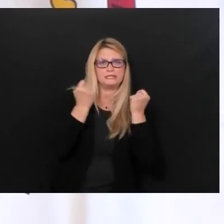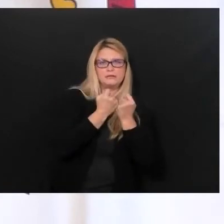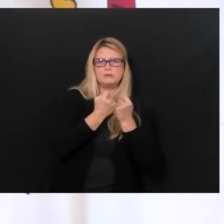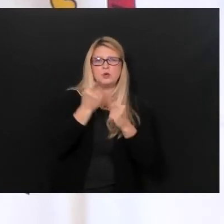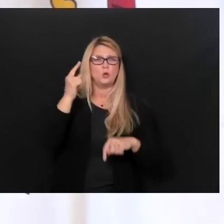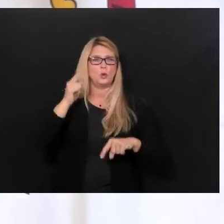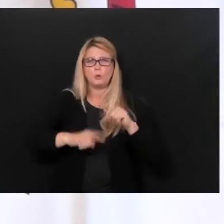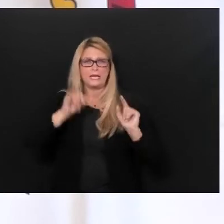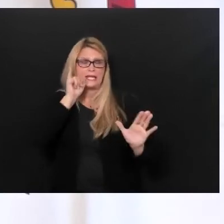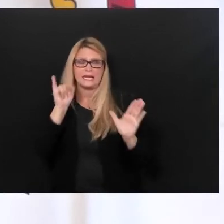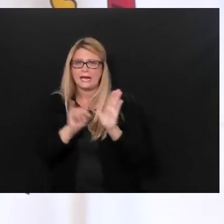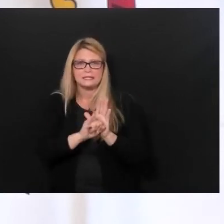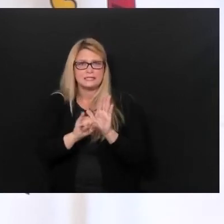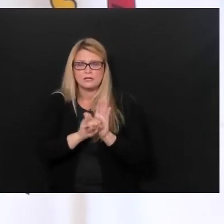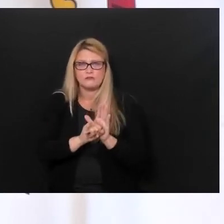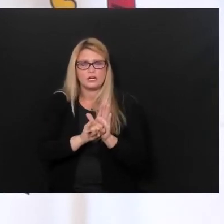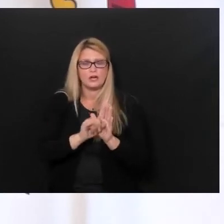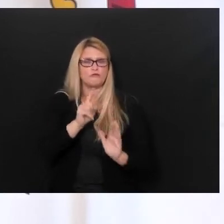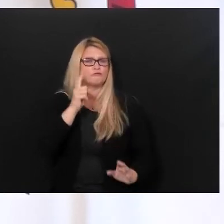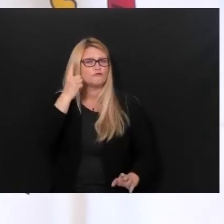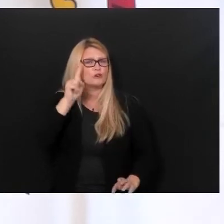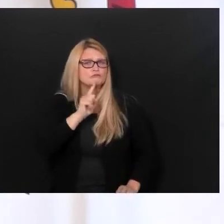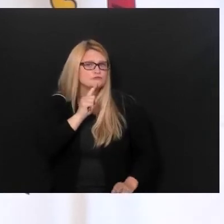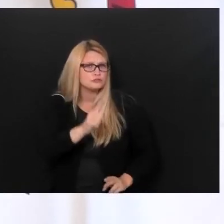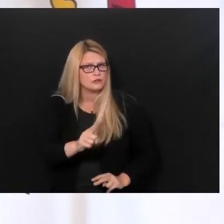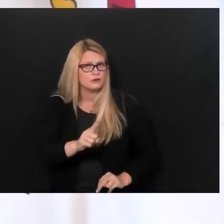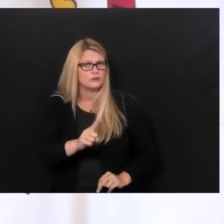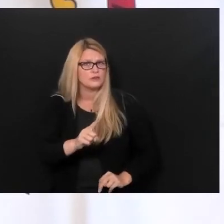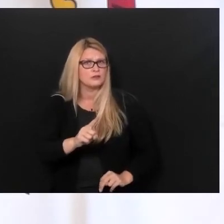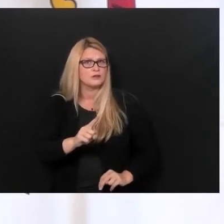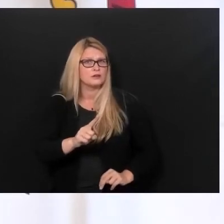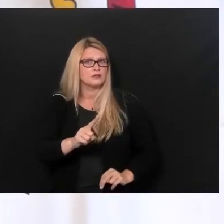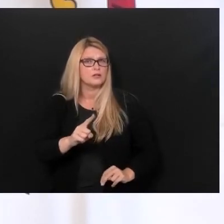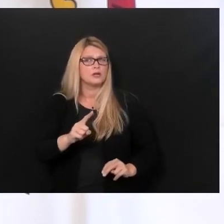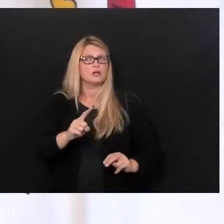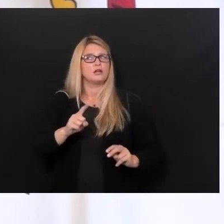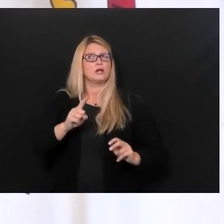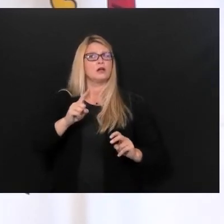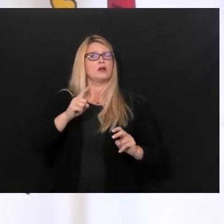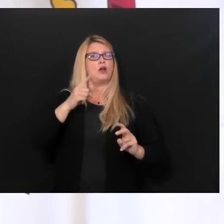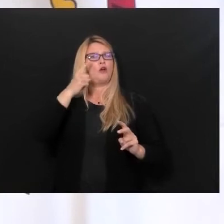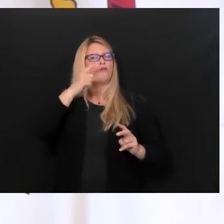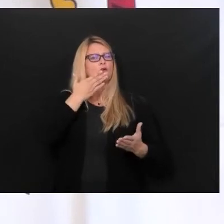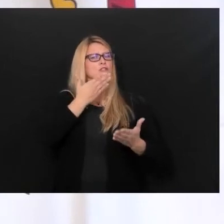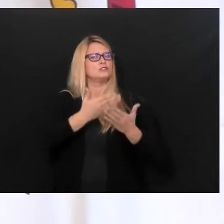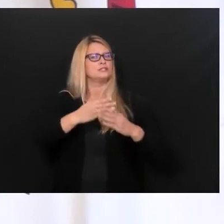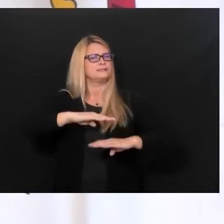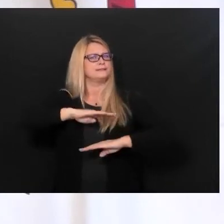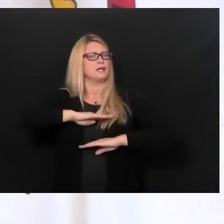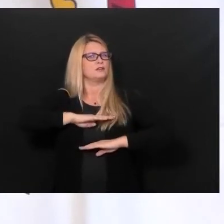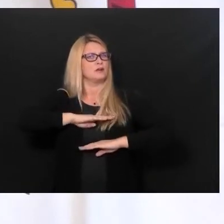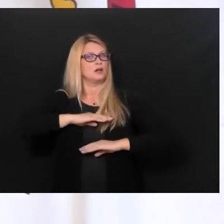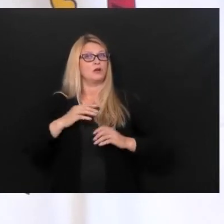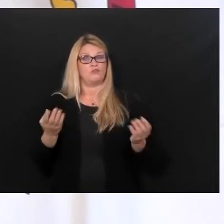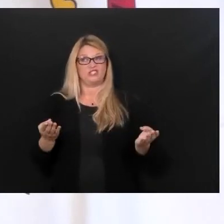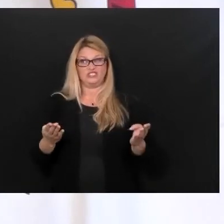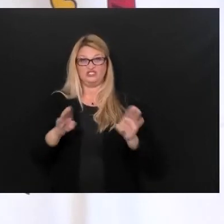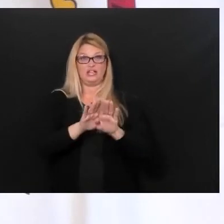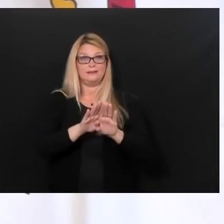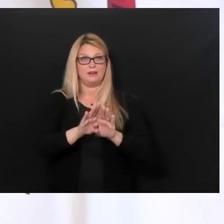we can't identify for sure that makes me comfortable with shutting down